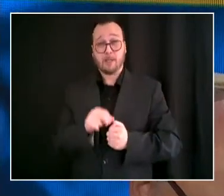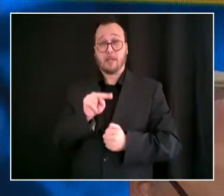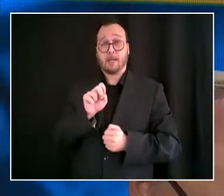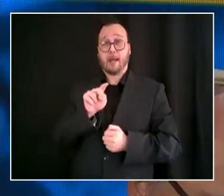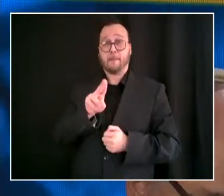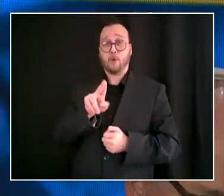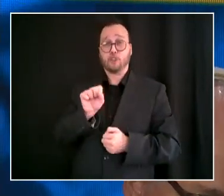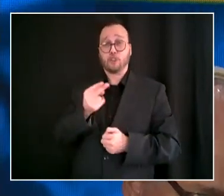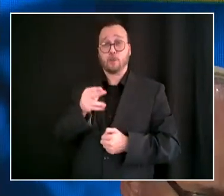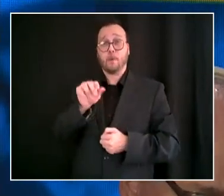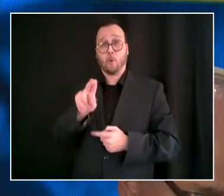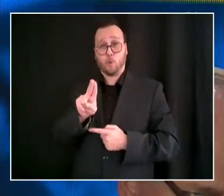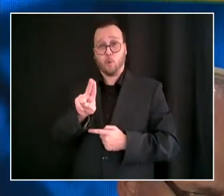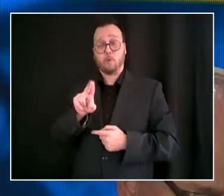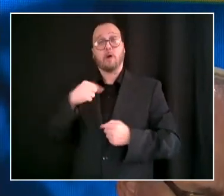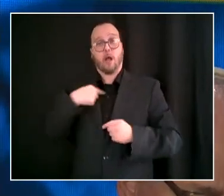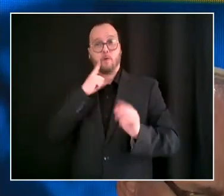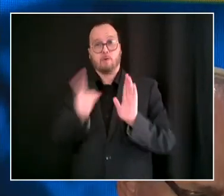ring this bell.